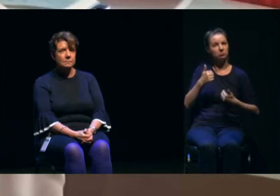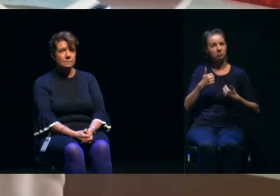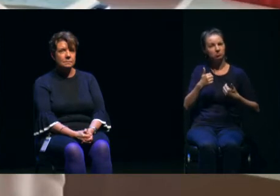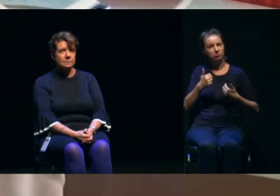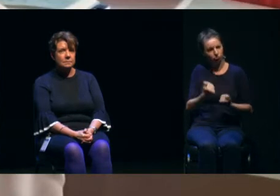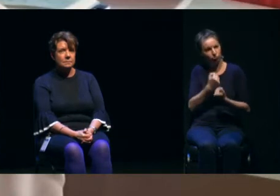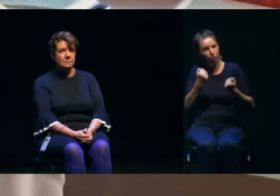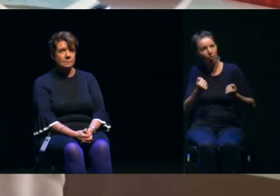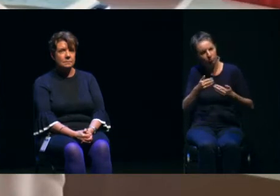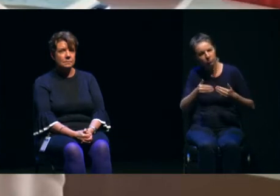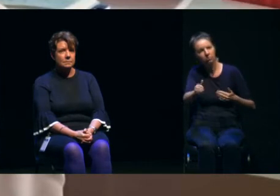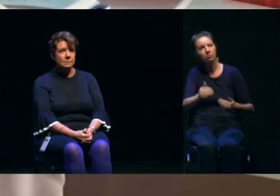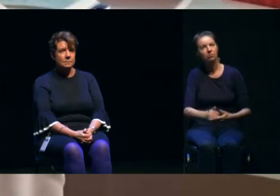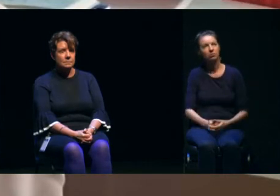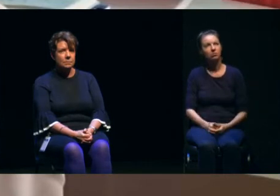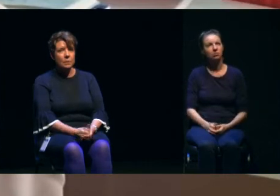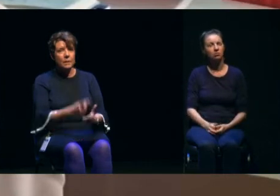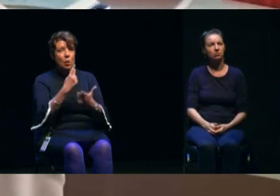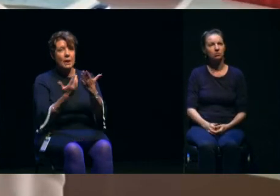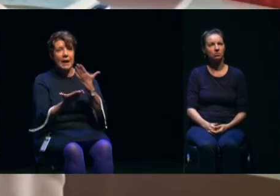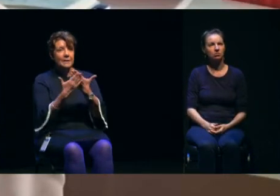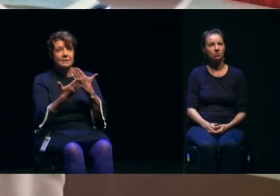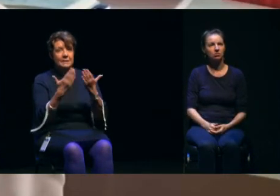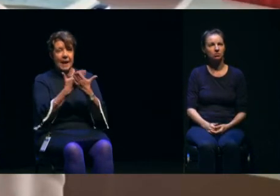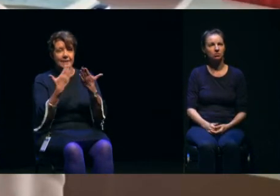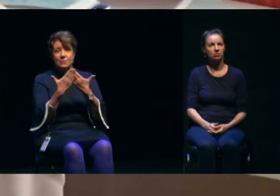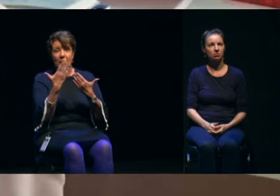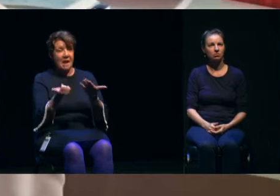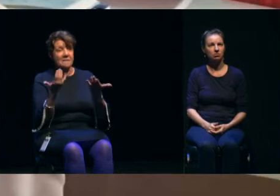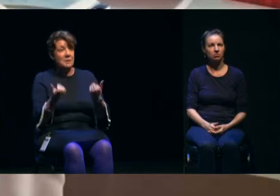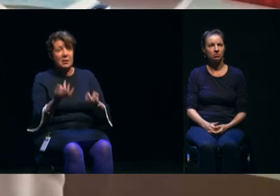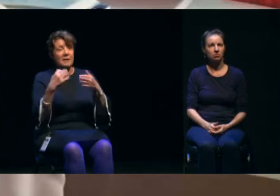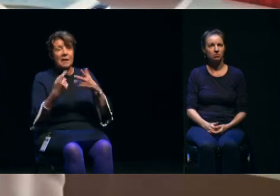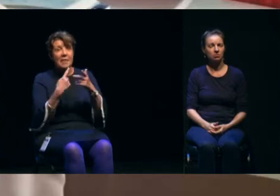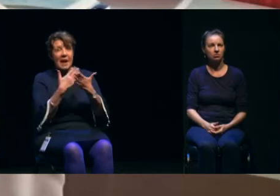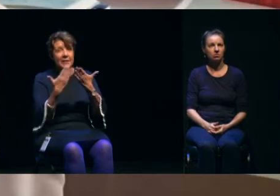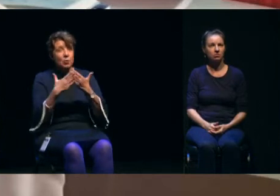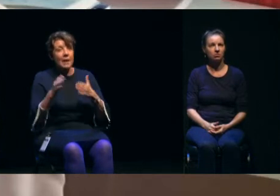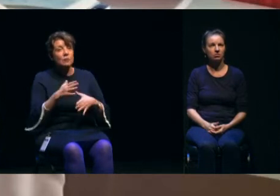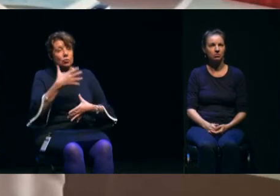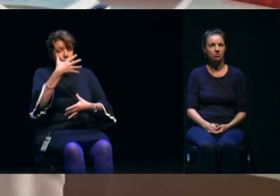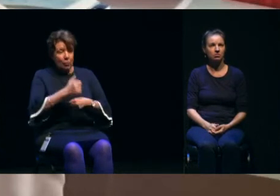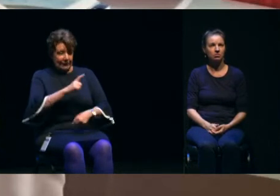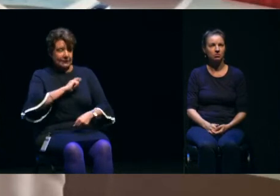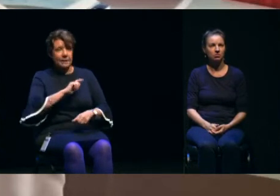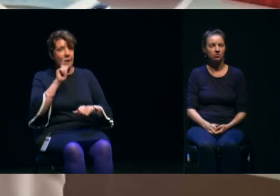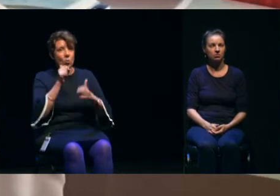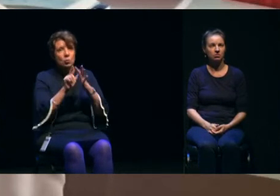Well, those are the hands we have. There are no other hands. So I have to trust that they will do a great